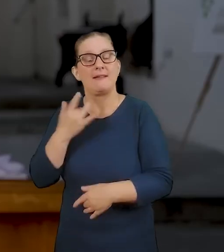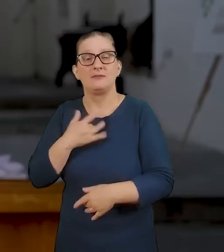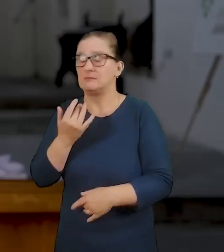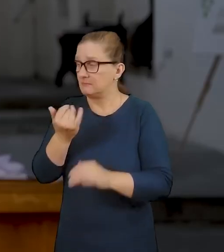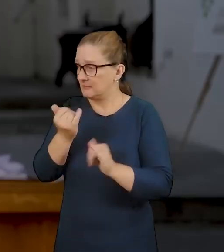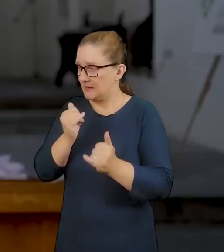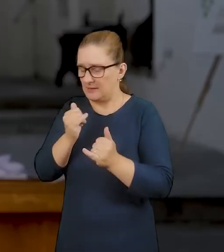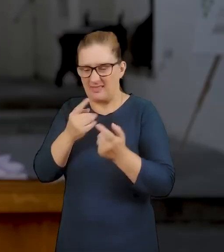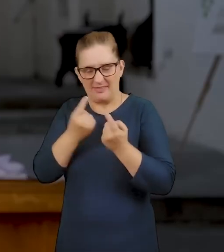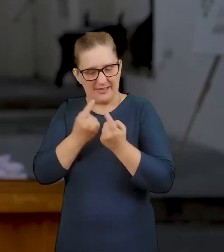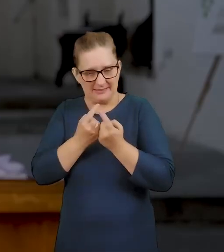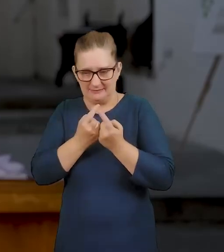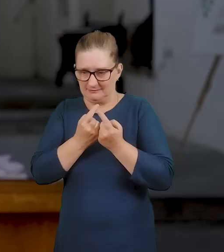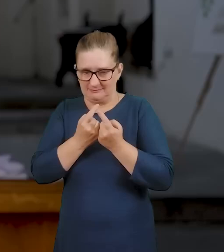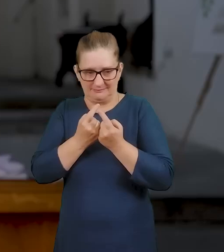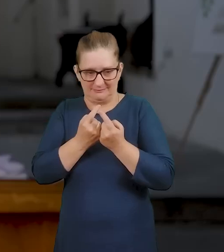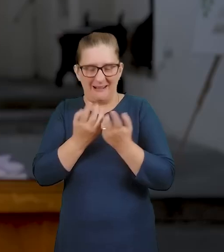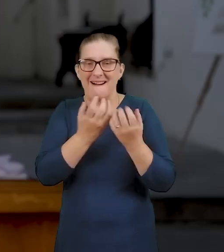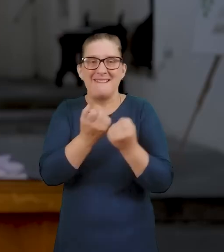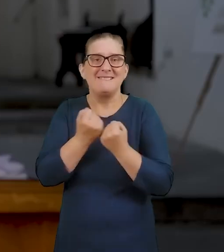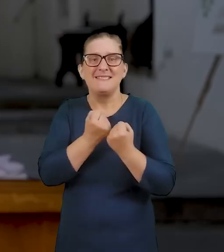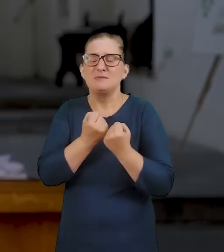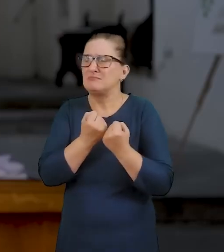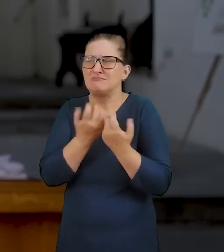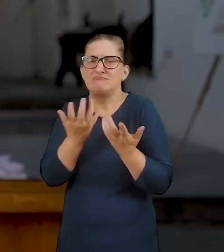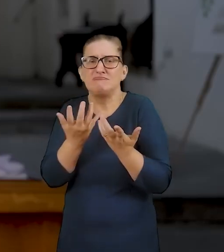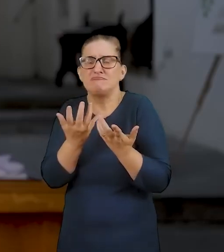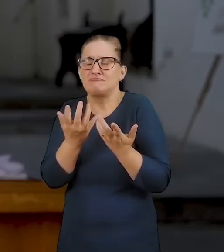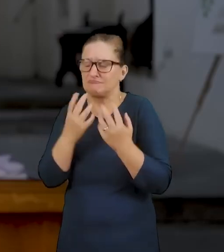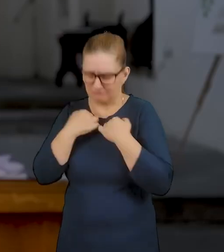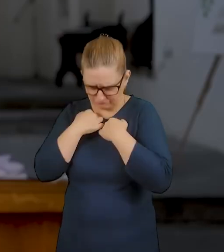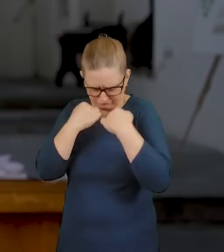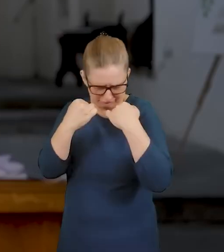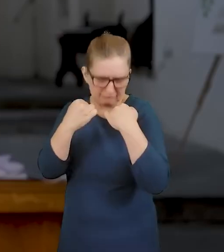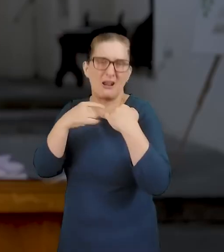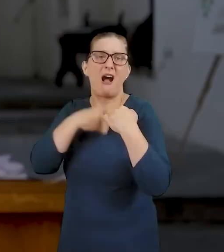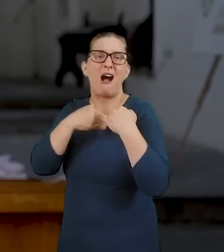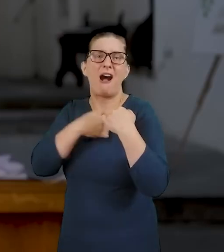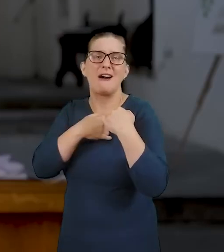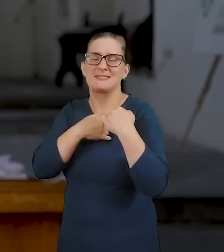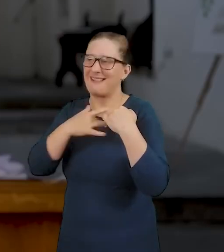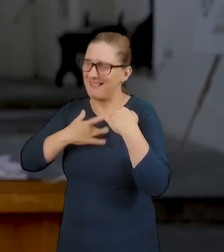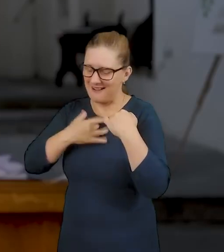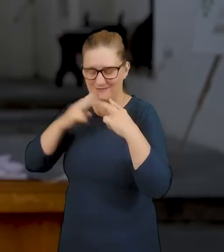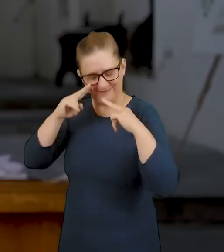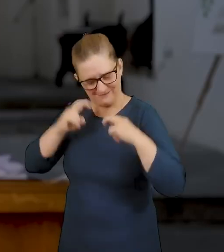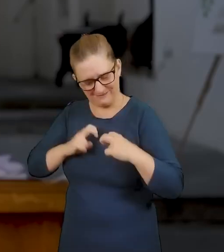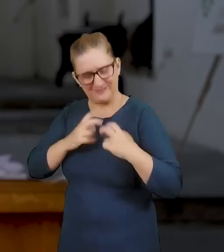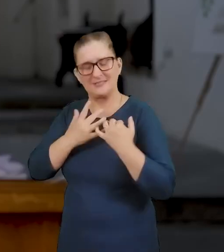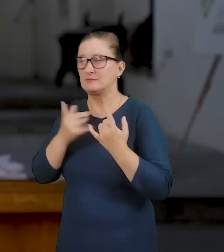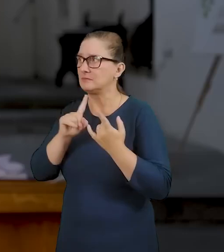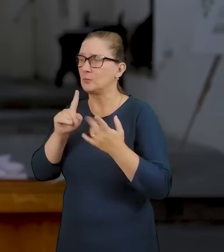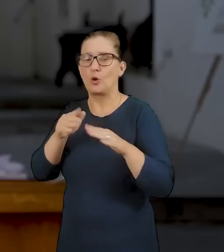We all have something in our lives. It may be material possessions. It's up to each of us to examine our